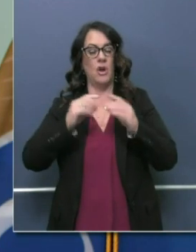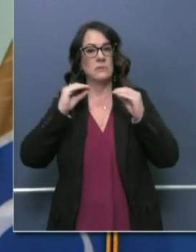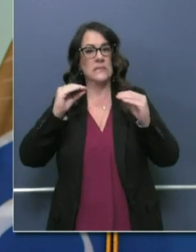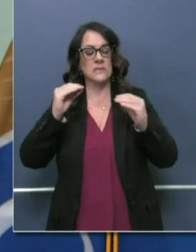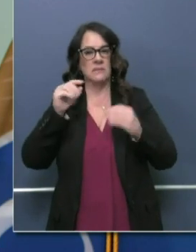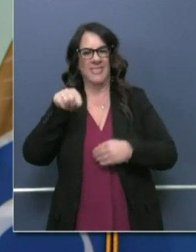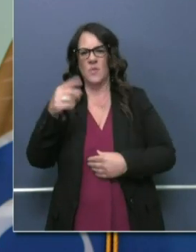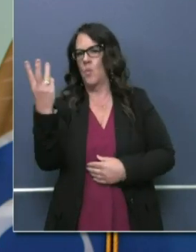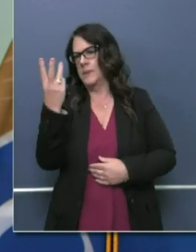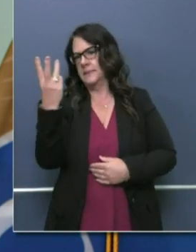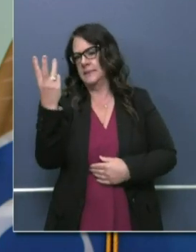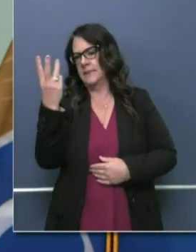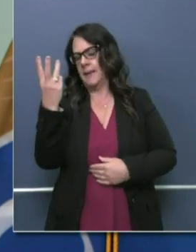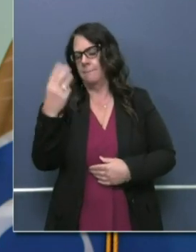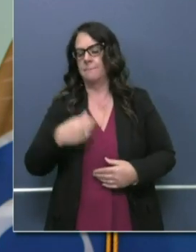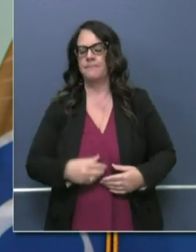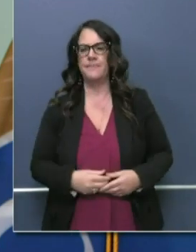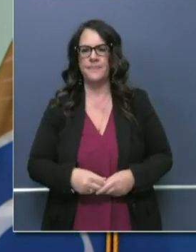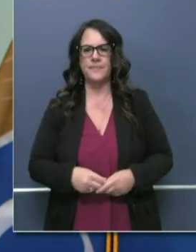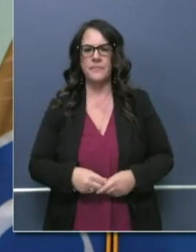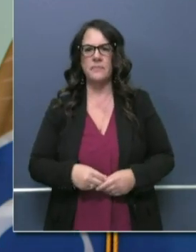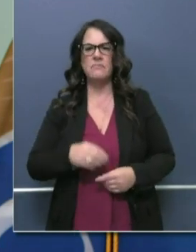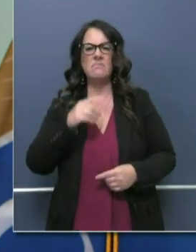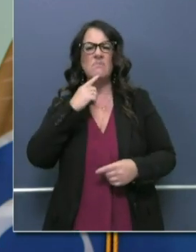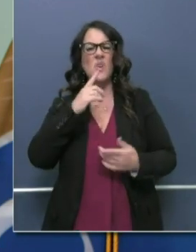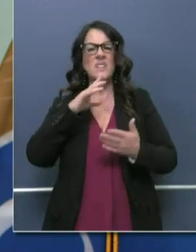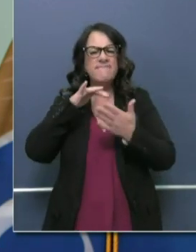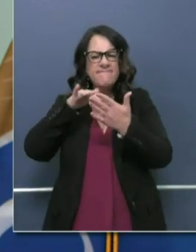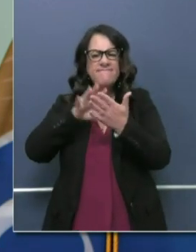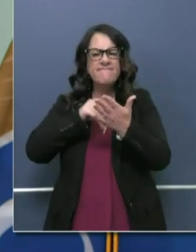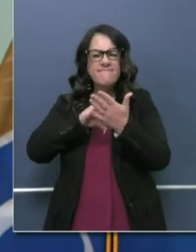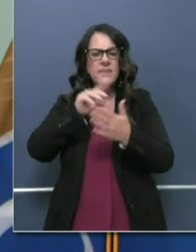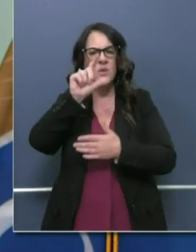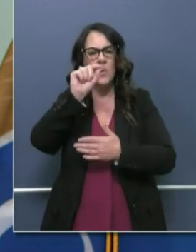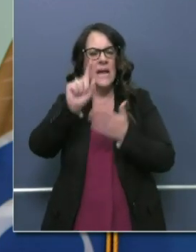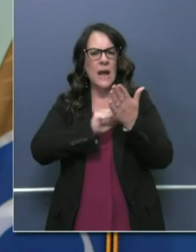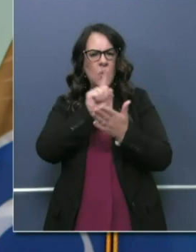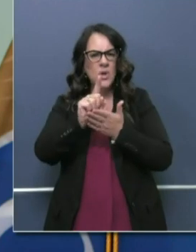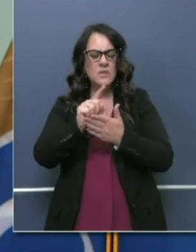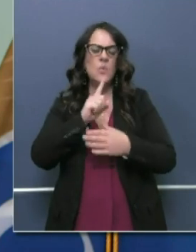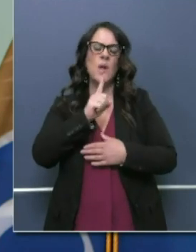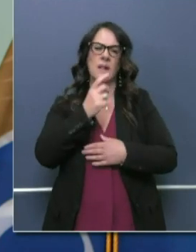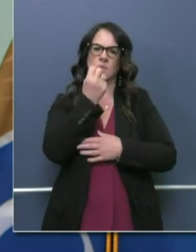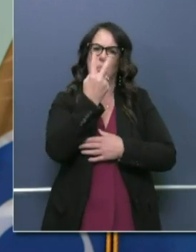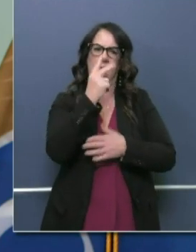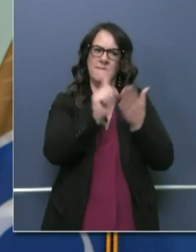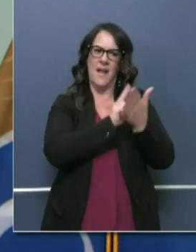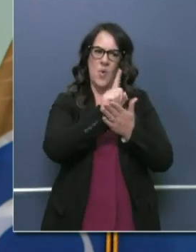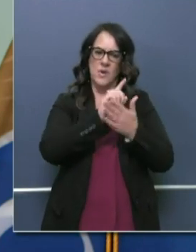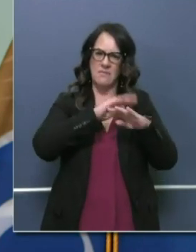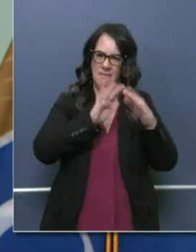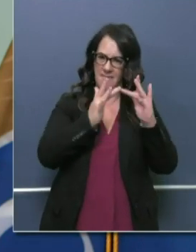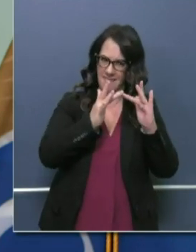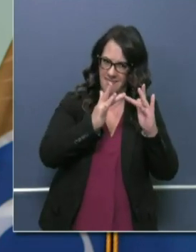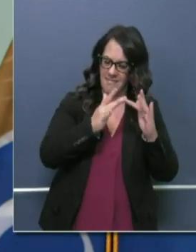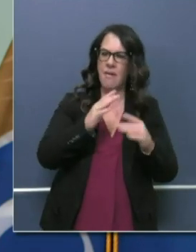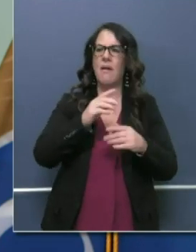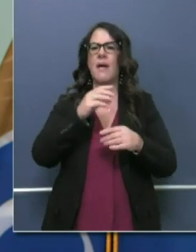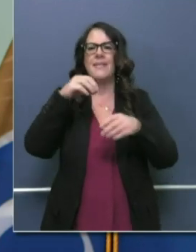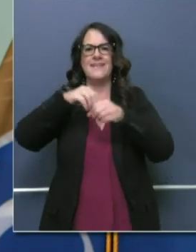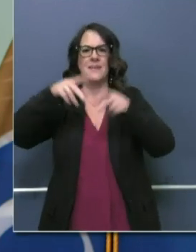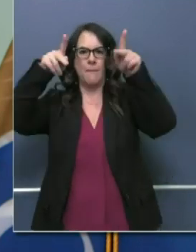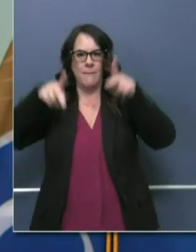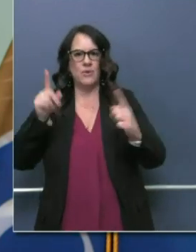Wednesday. As I said, this is a 20-hour course, 12 hours online, about 8 hours in